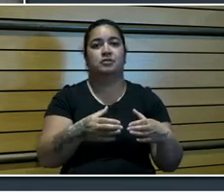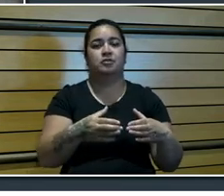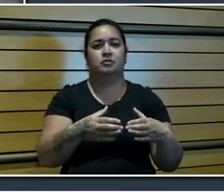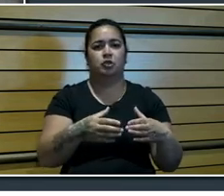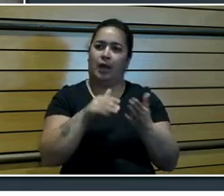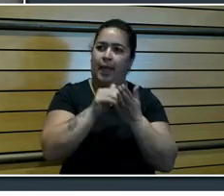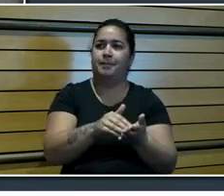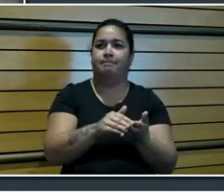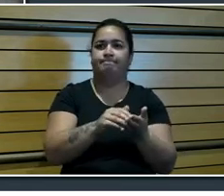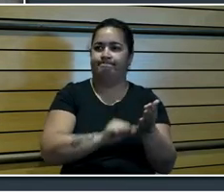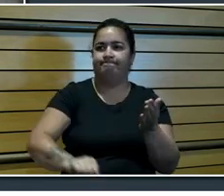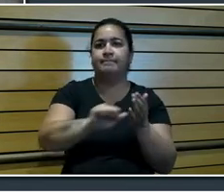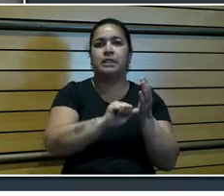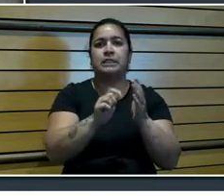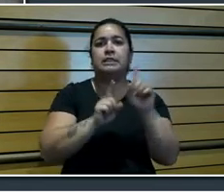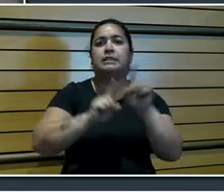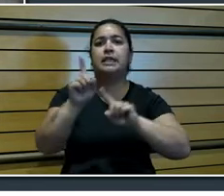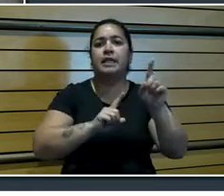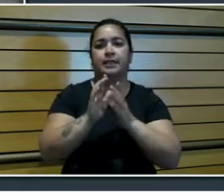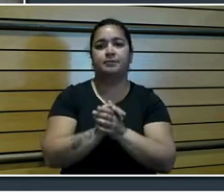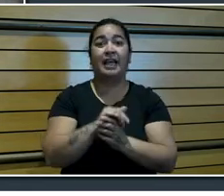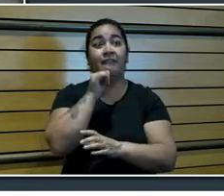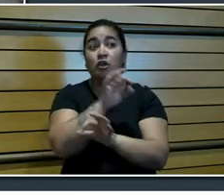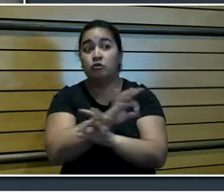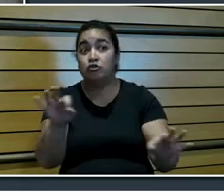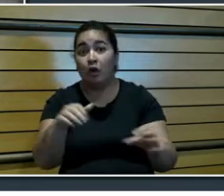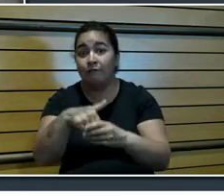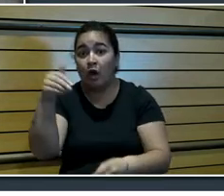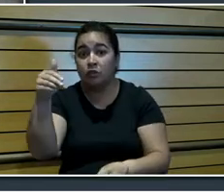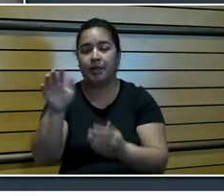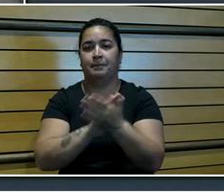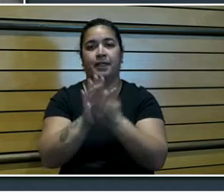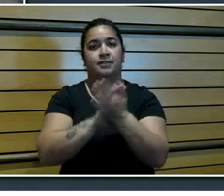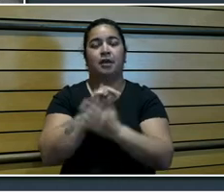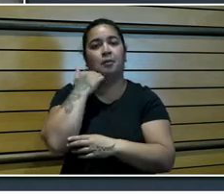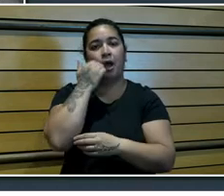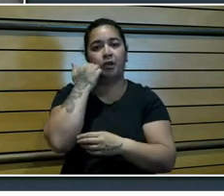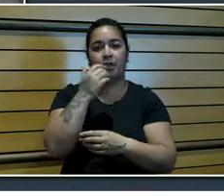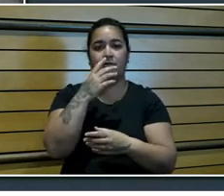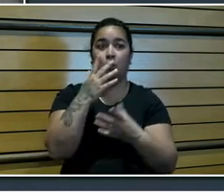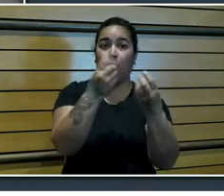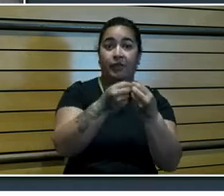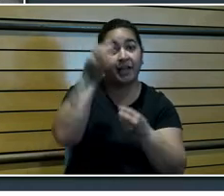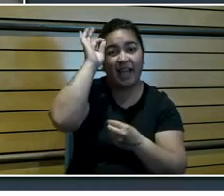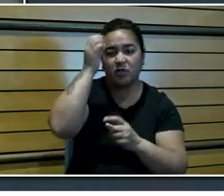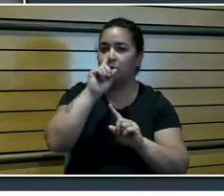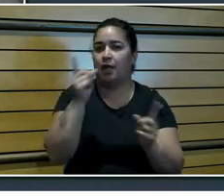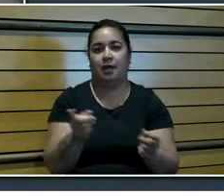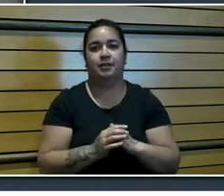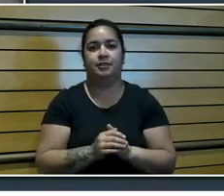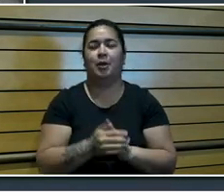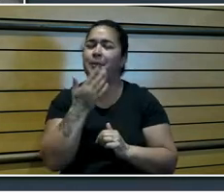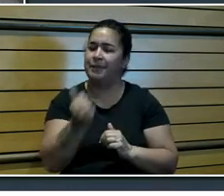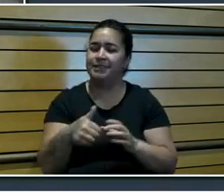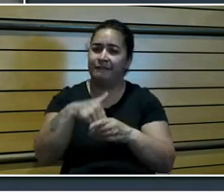Napier. The risk of a no vote means council can't do a lot without Māori. So please vote yes for Māori wards and